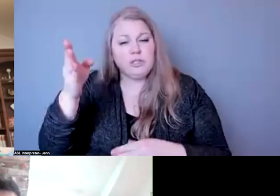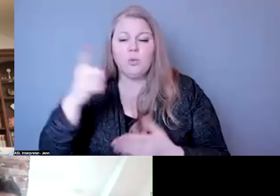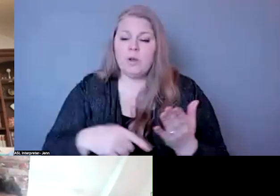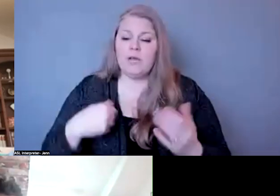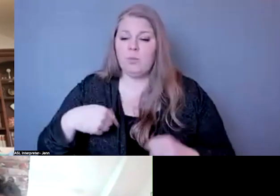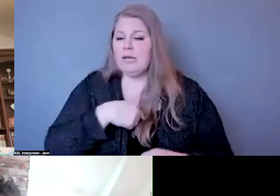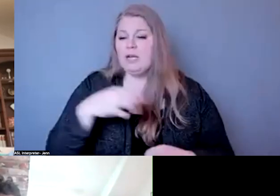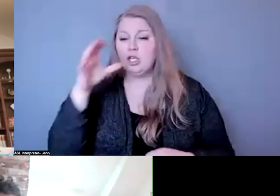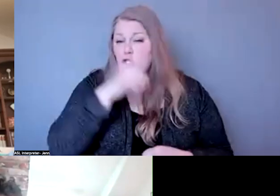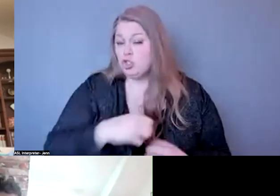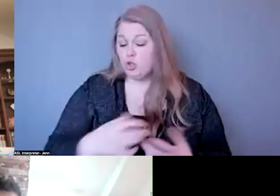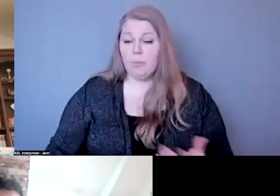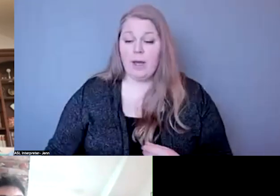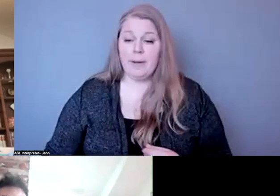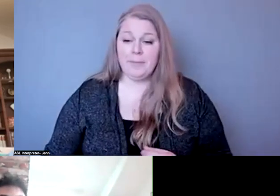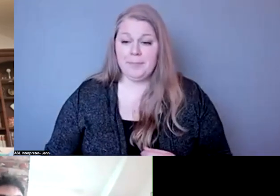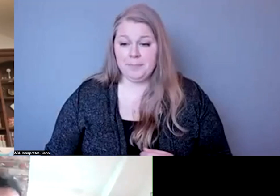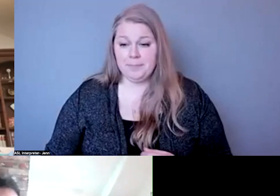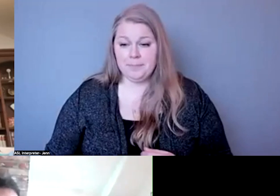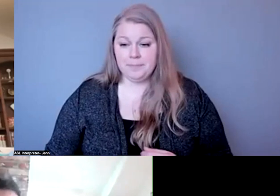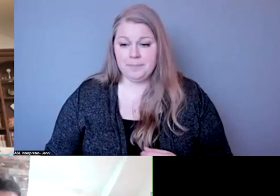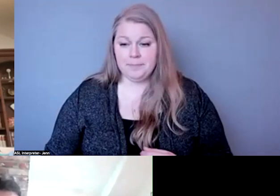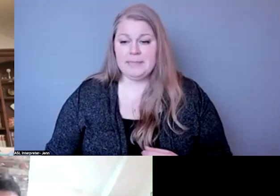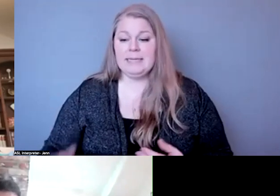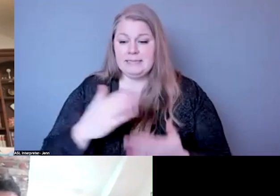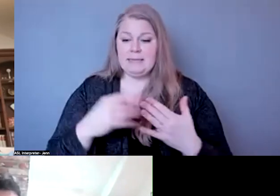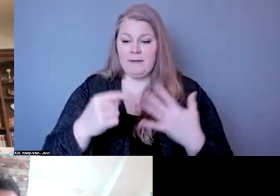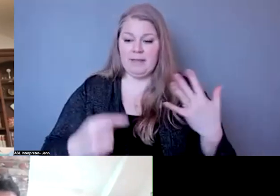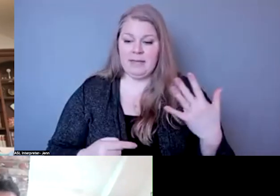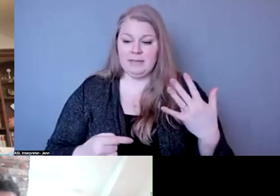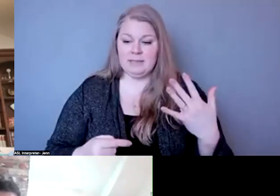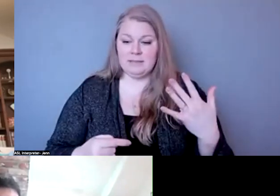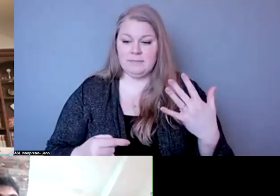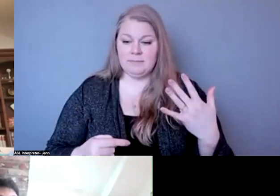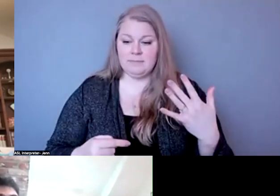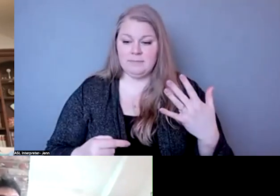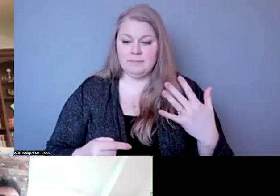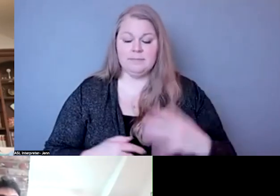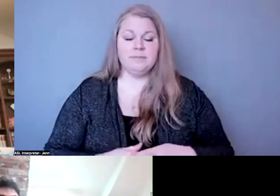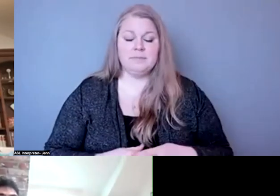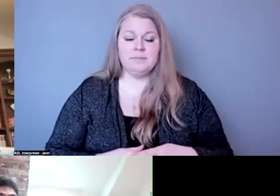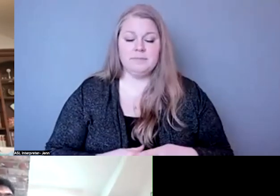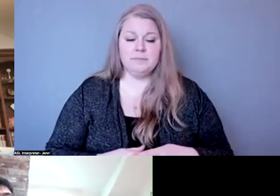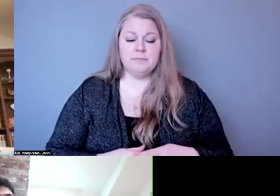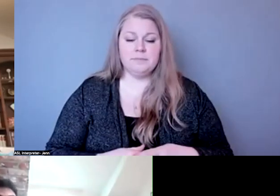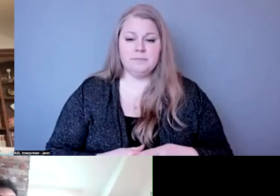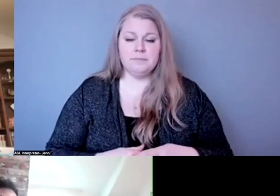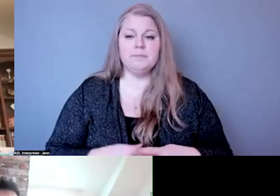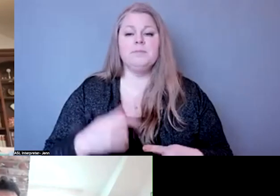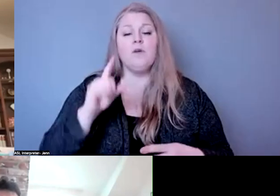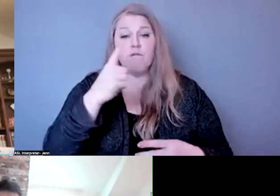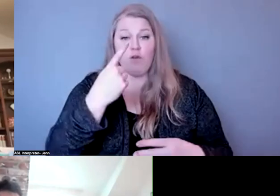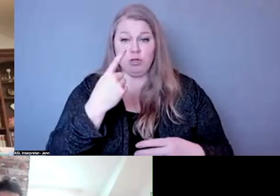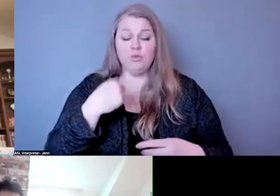about? Well, a couple of these are to begin. So let's see here. The first is that we want